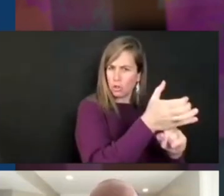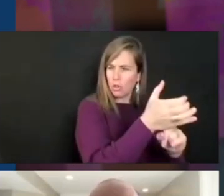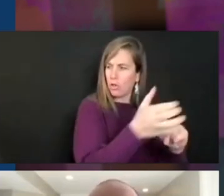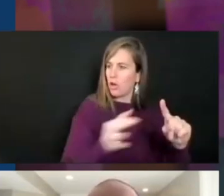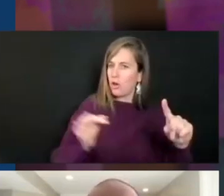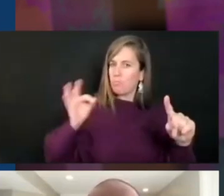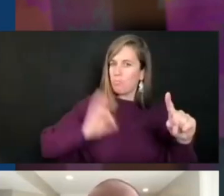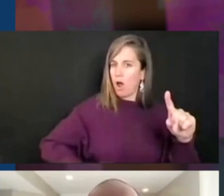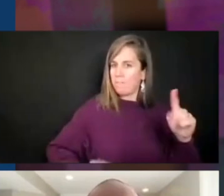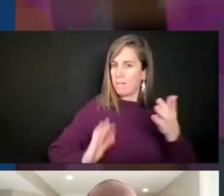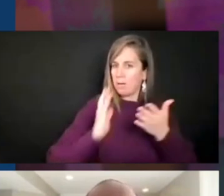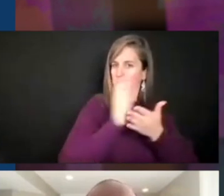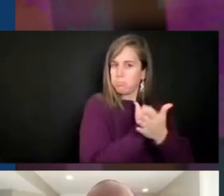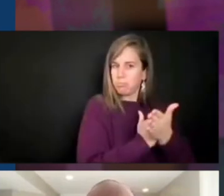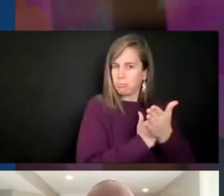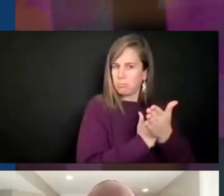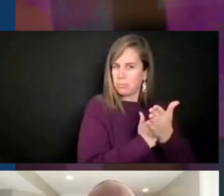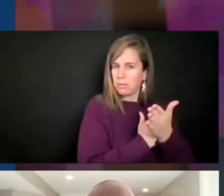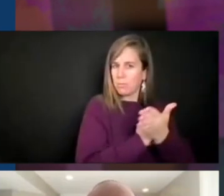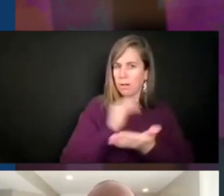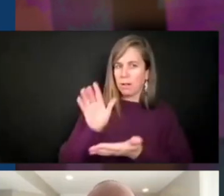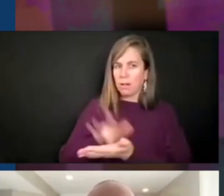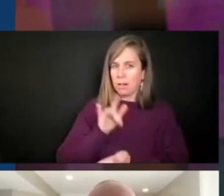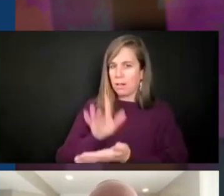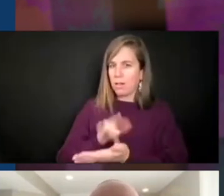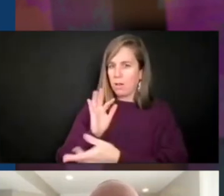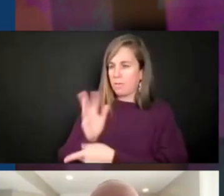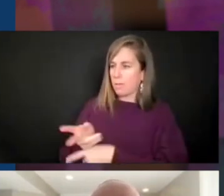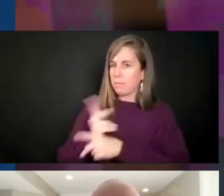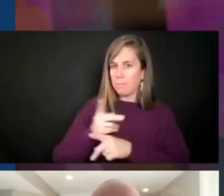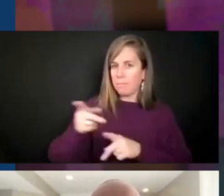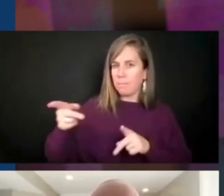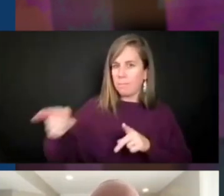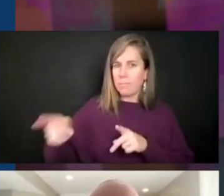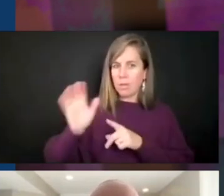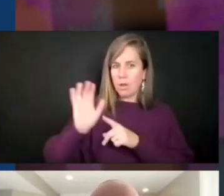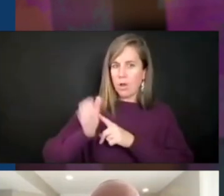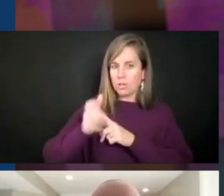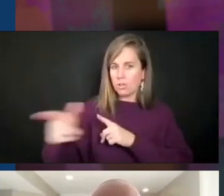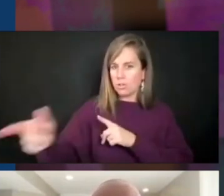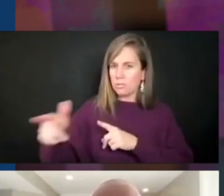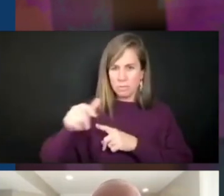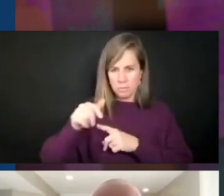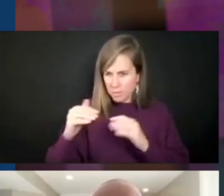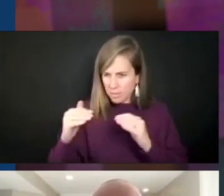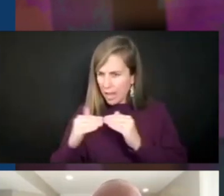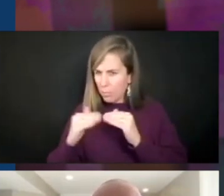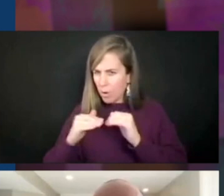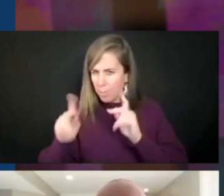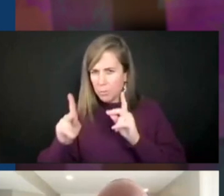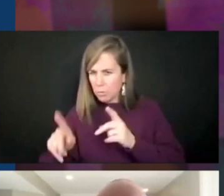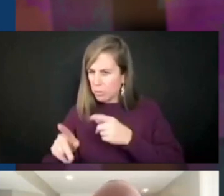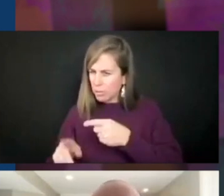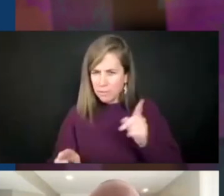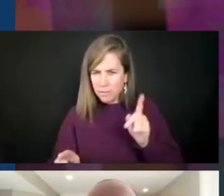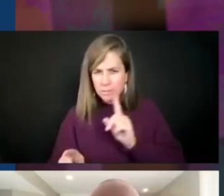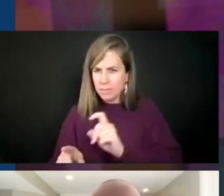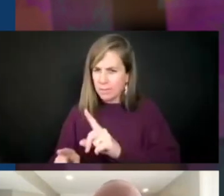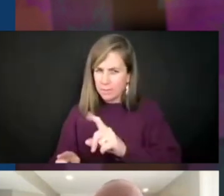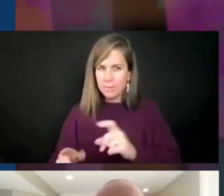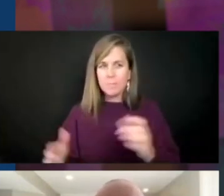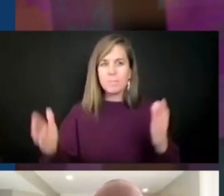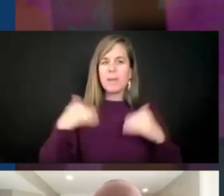opportunities, support, or remuneration? And what is the history of the presenting institution, funder, exhibit,